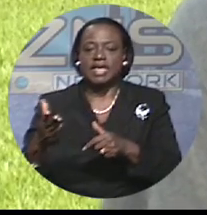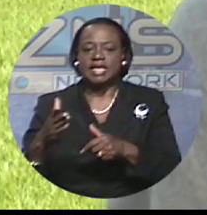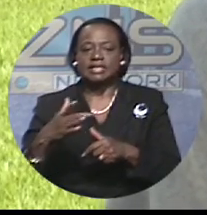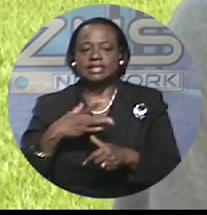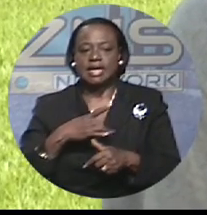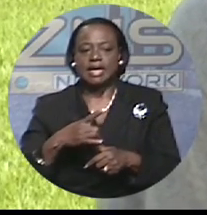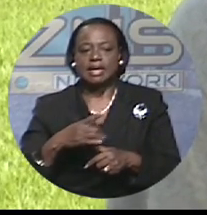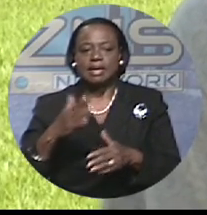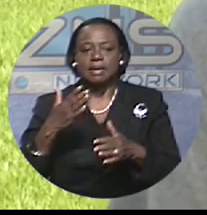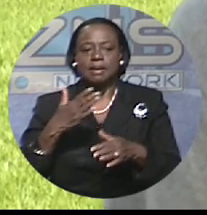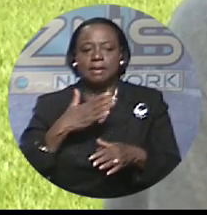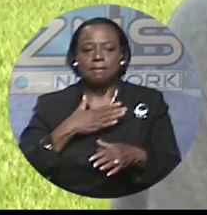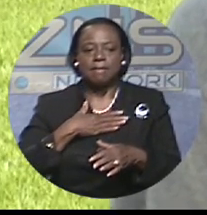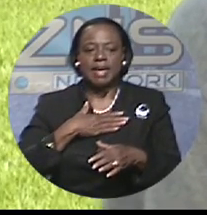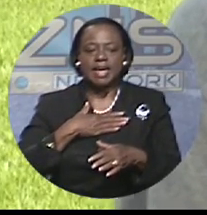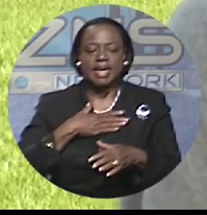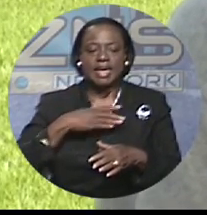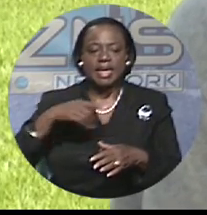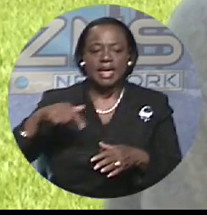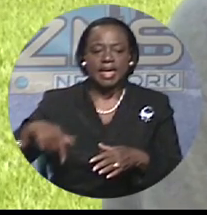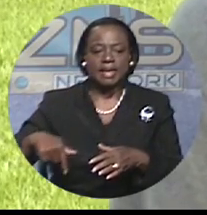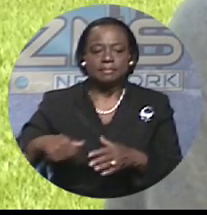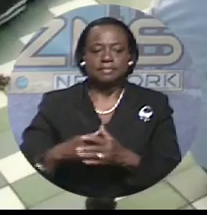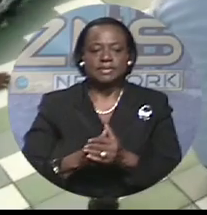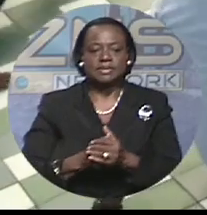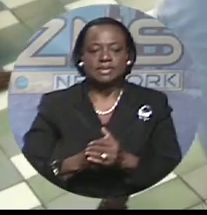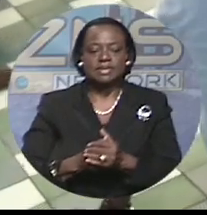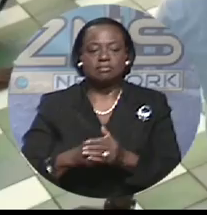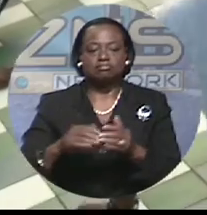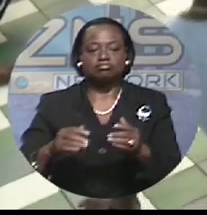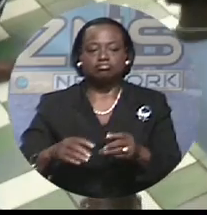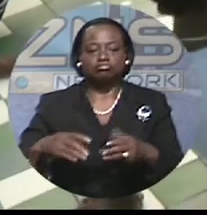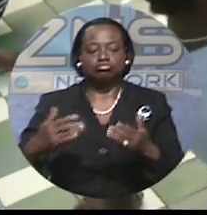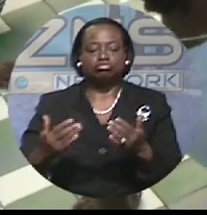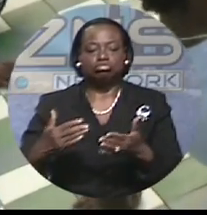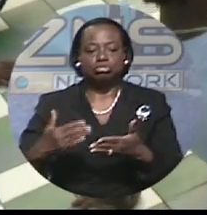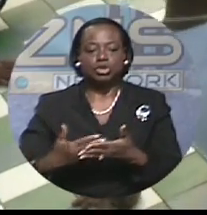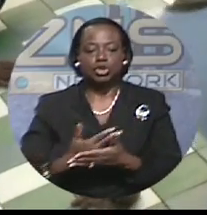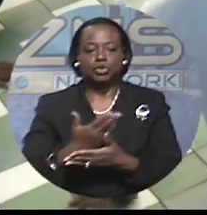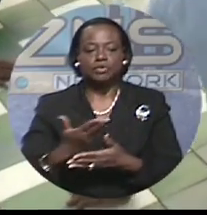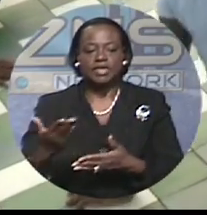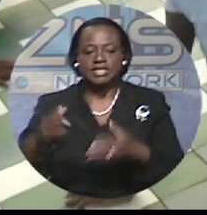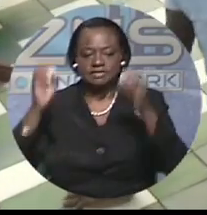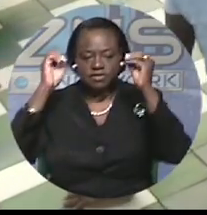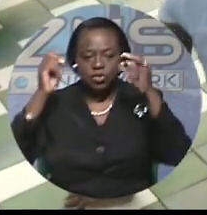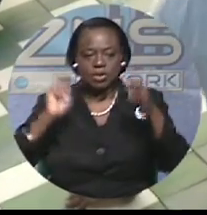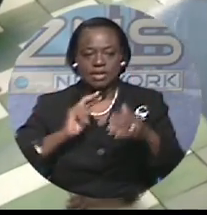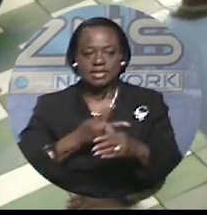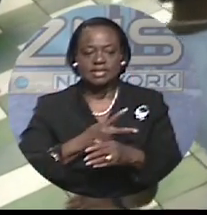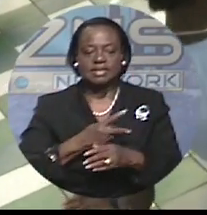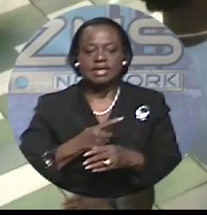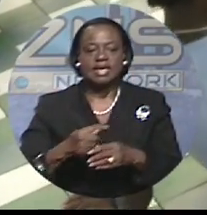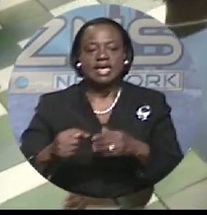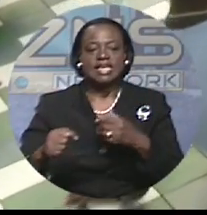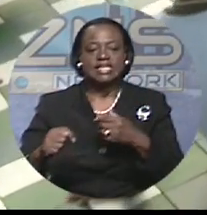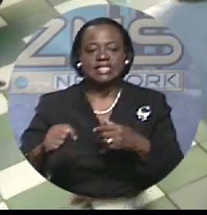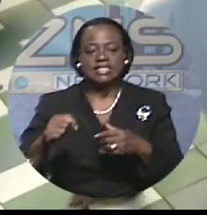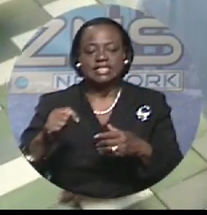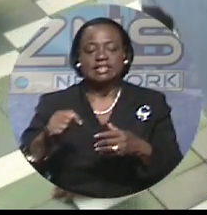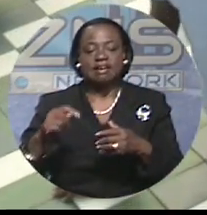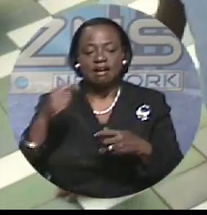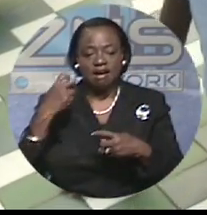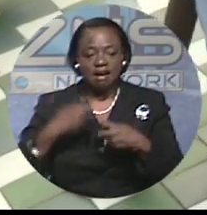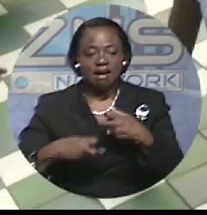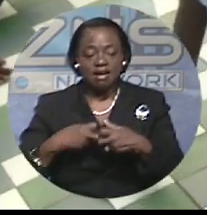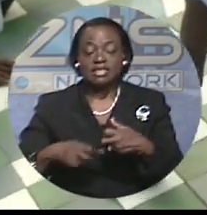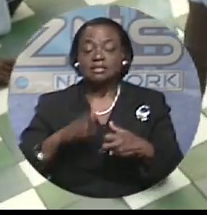my hips and just new drills that he's taught us. Is he tough on you guys? Yeah, but he's fun to work with and I enjoy him. I